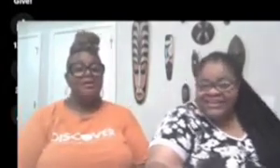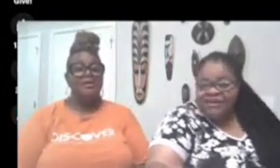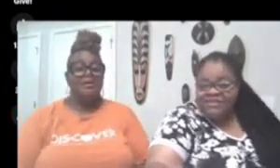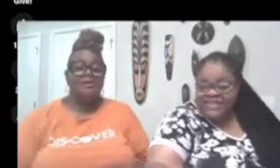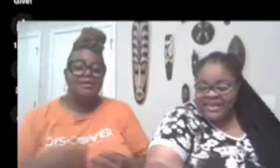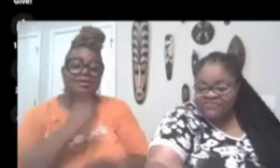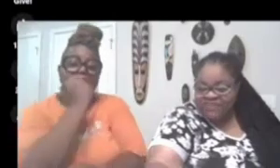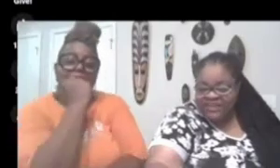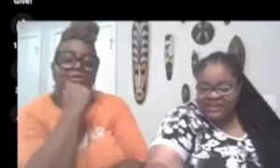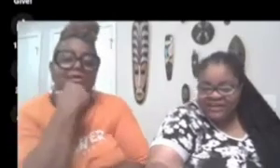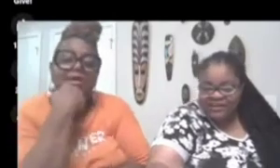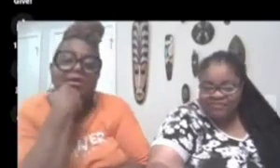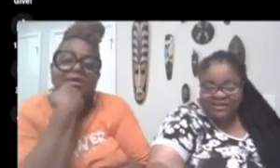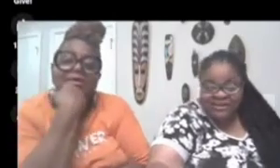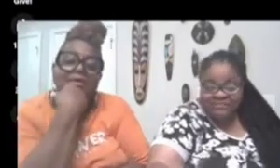funny and he always has funny, um, clips.